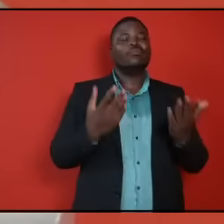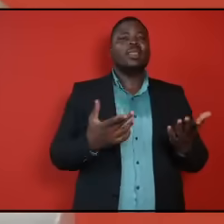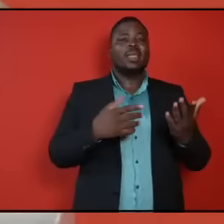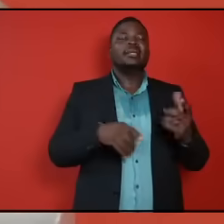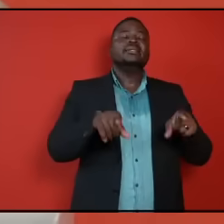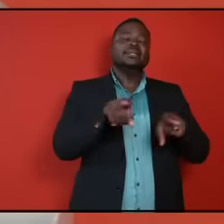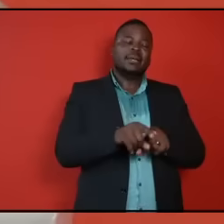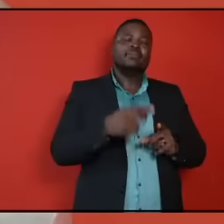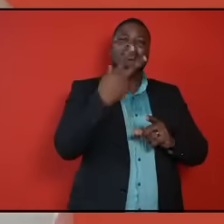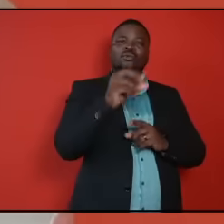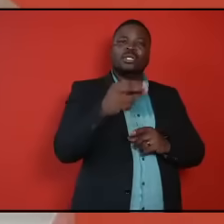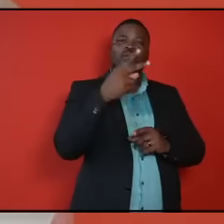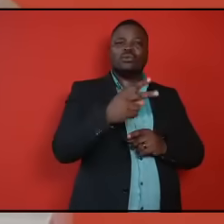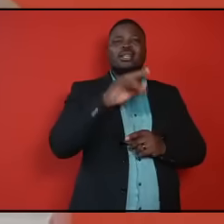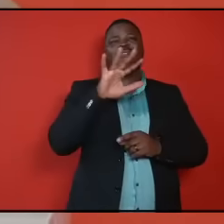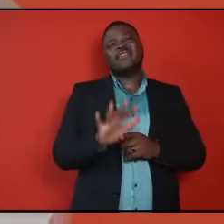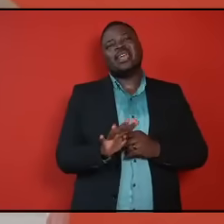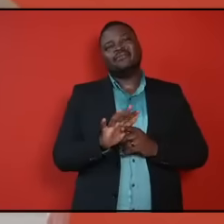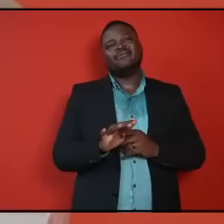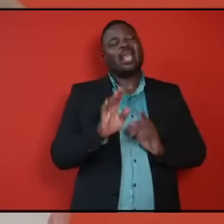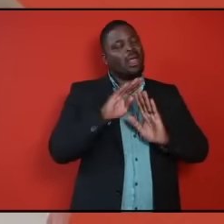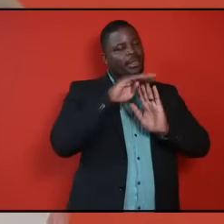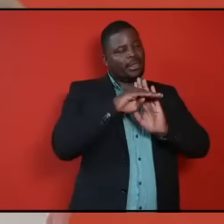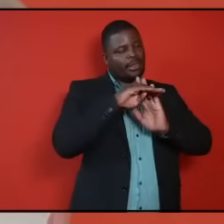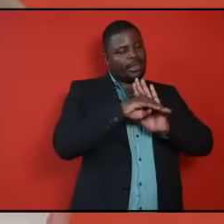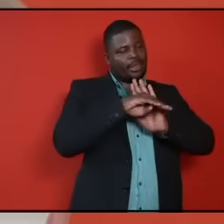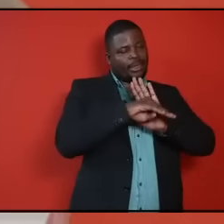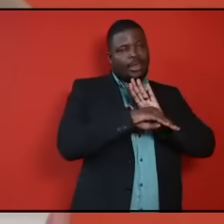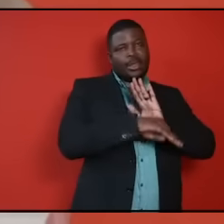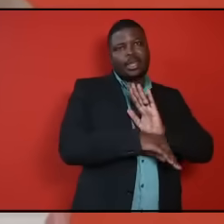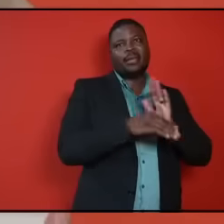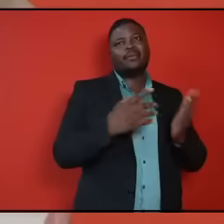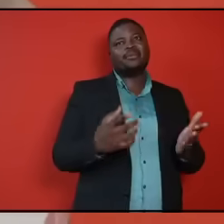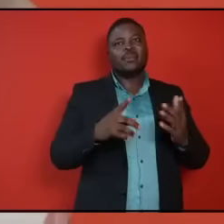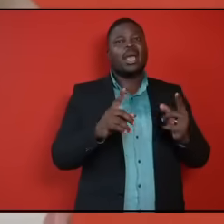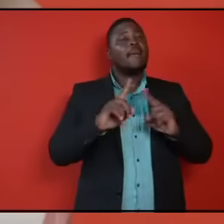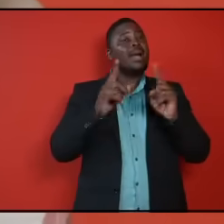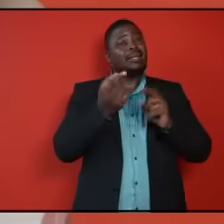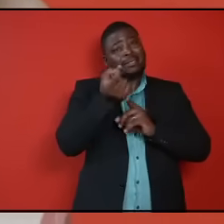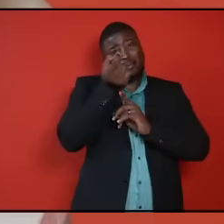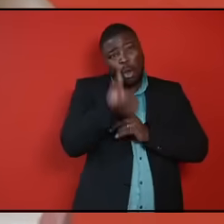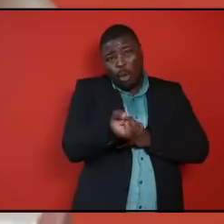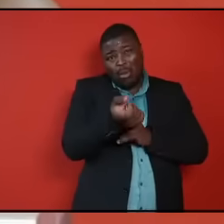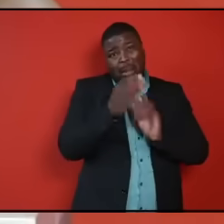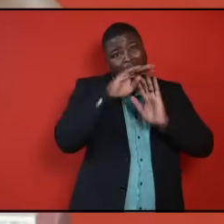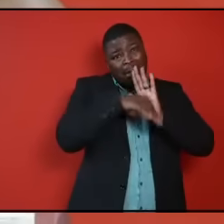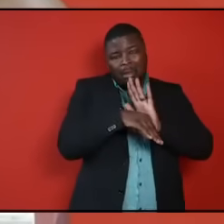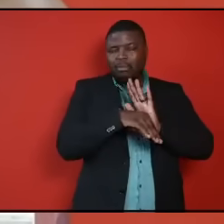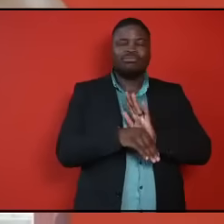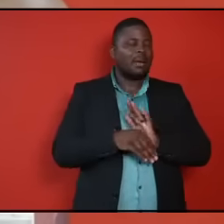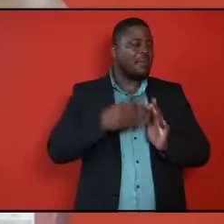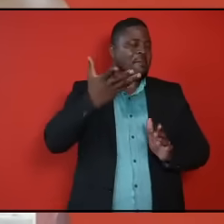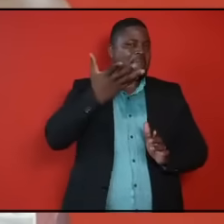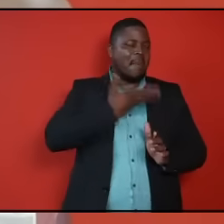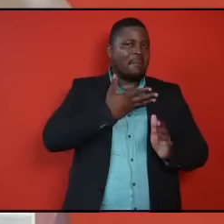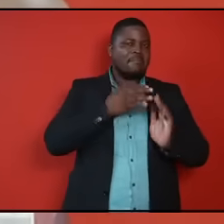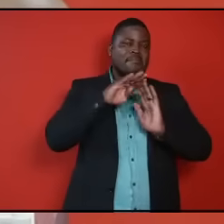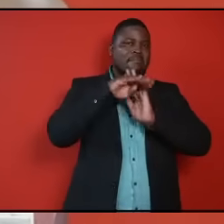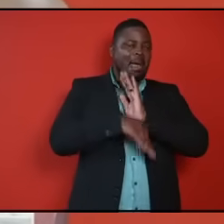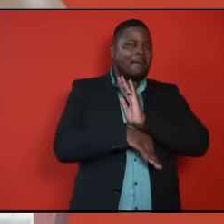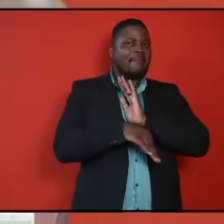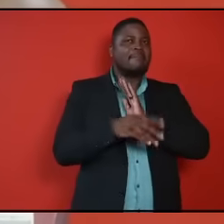2025, they've been declining, and not small, shamefully so. In areas